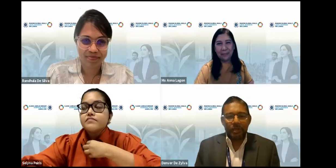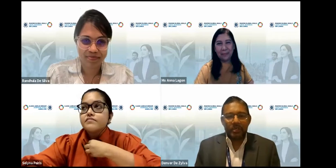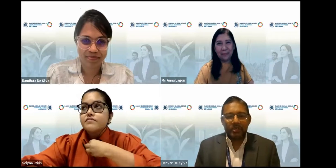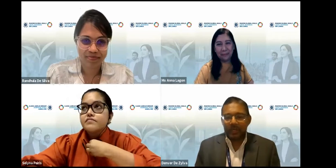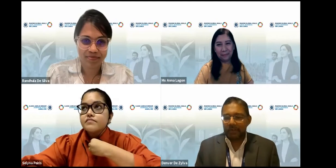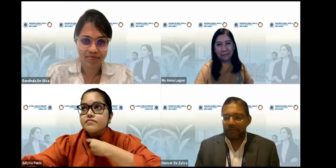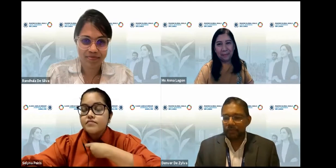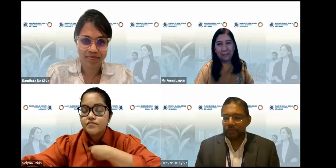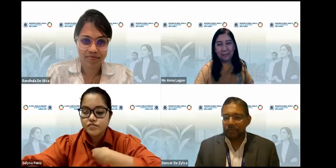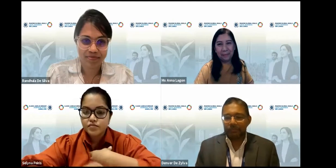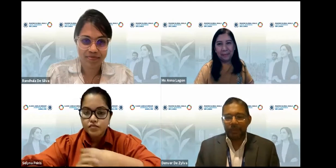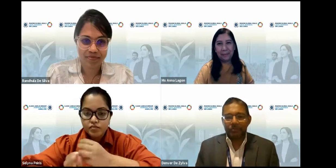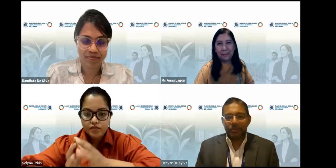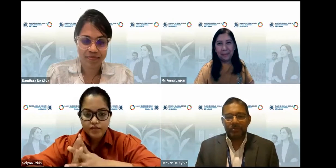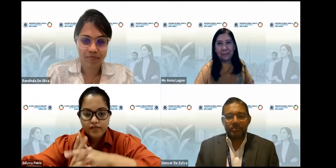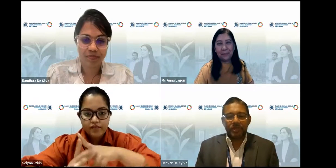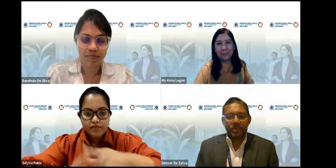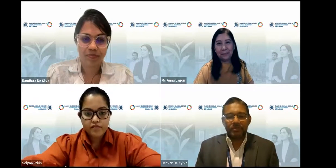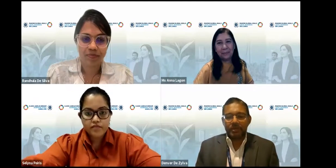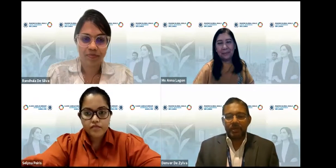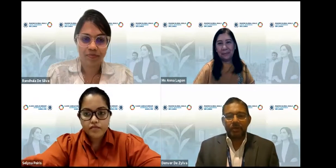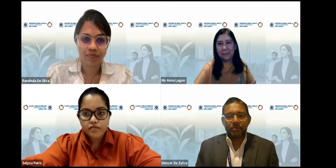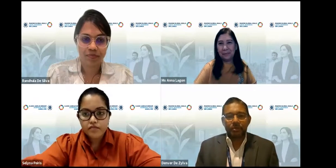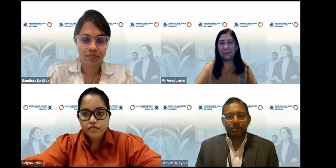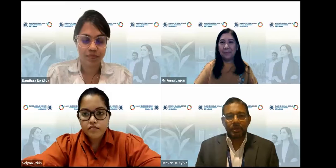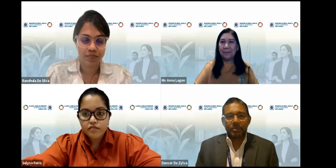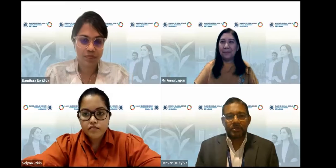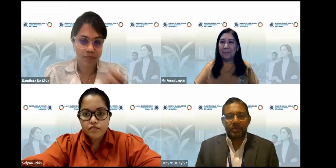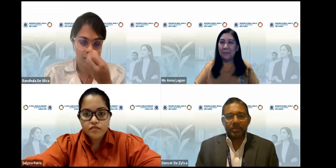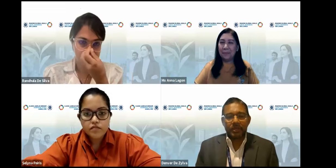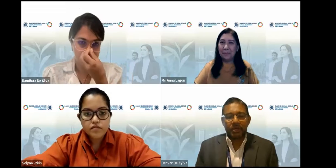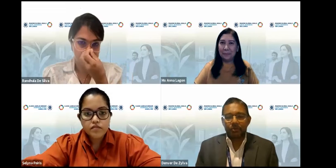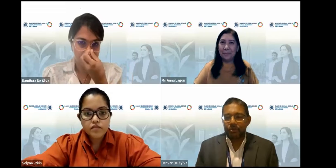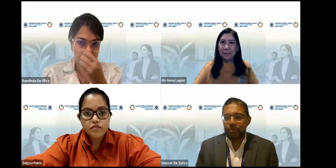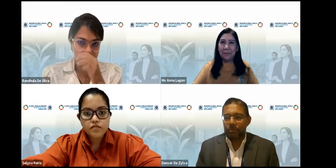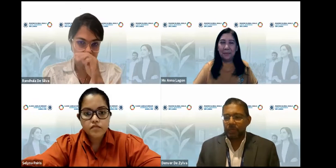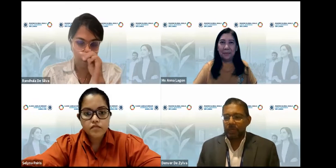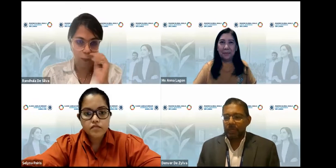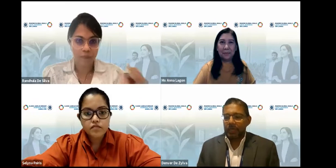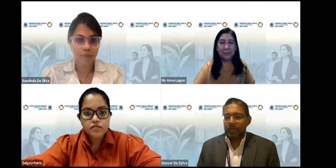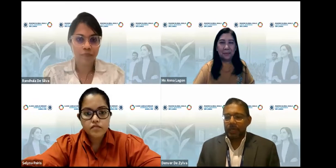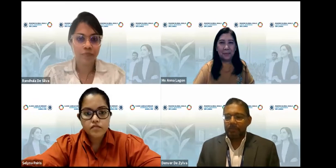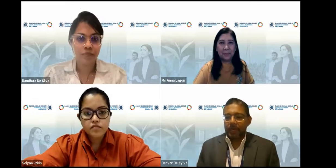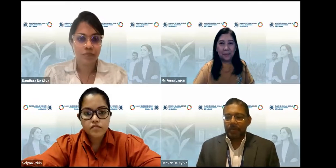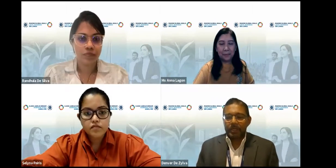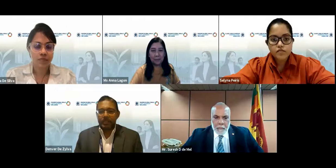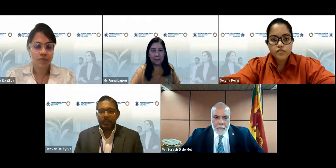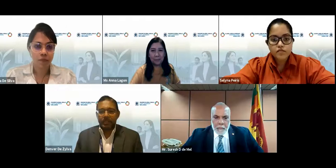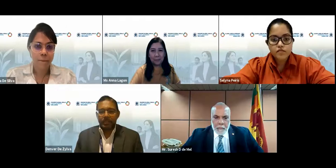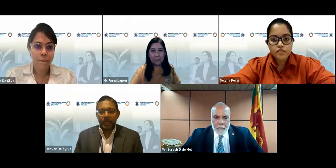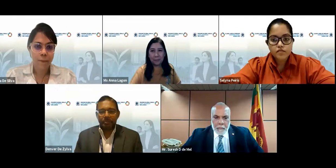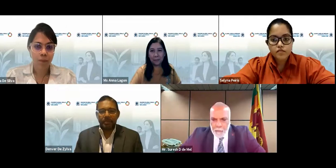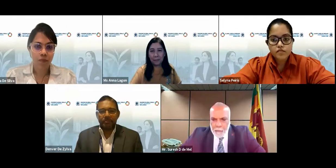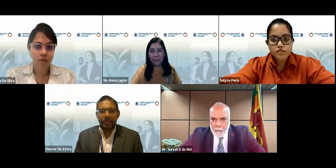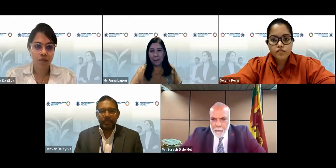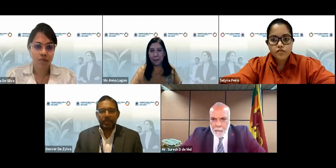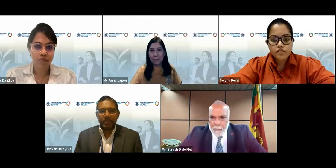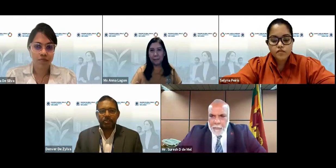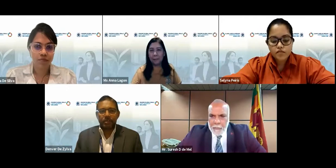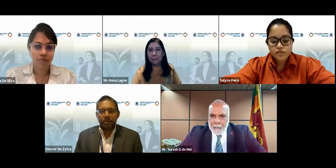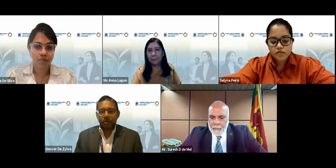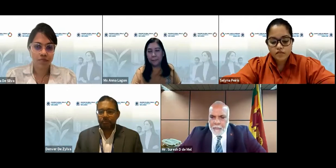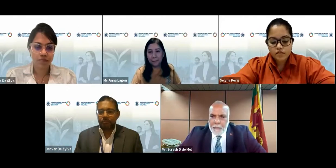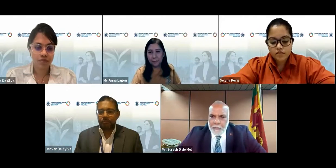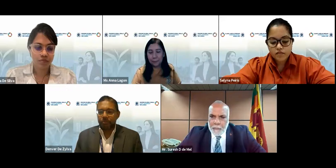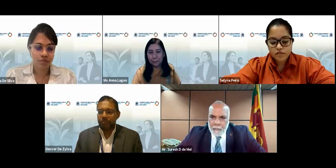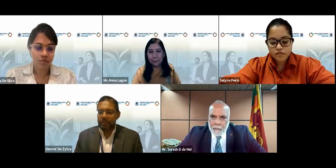Thank you very much, Anna, for those fabulous insights onto the business and how you, the adaptive